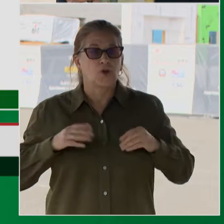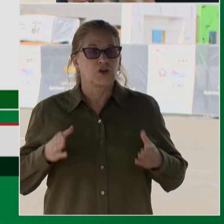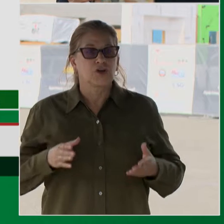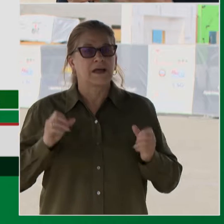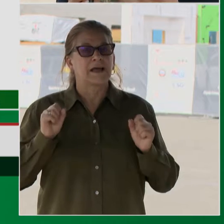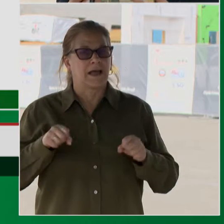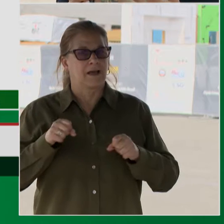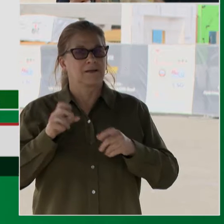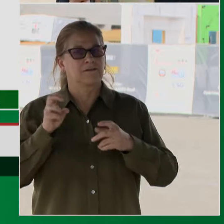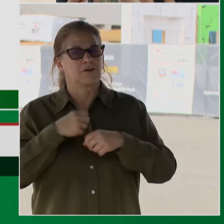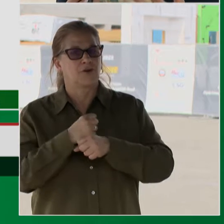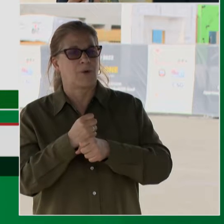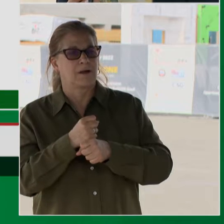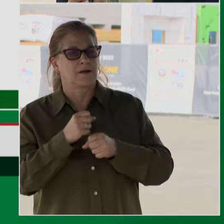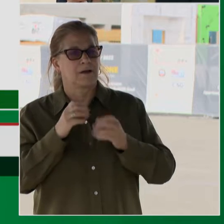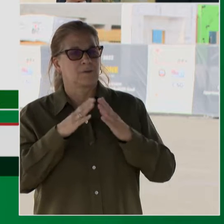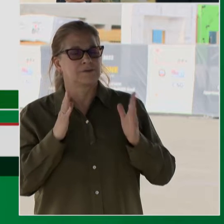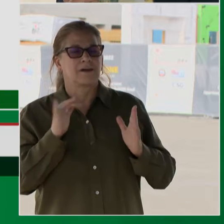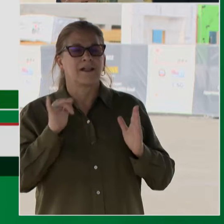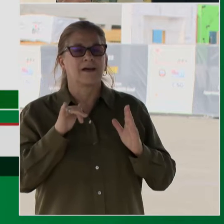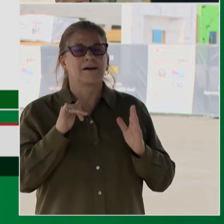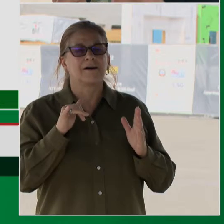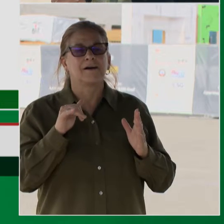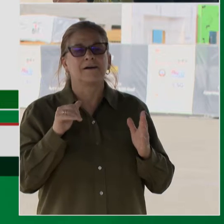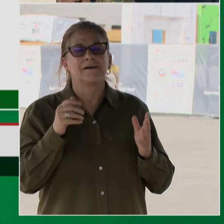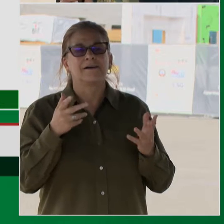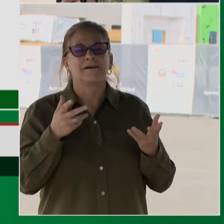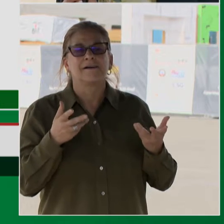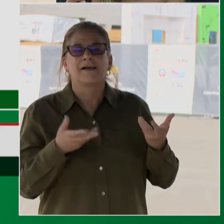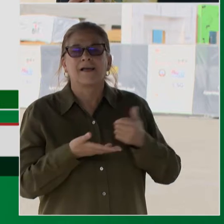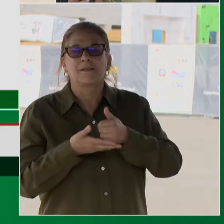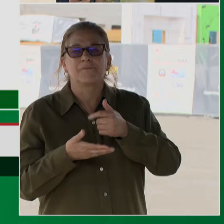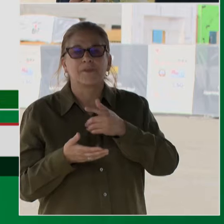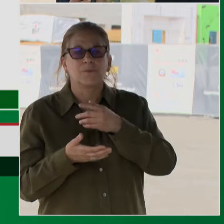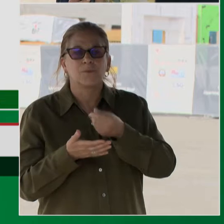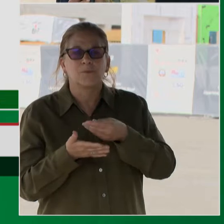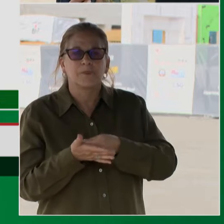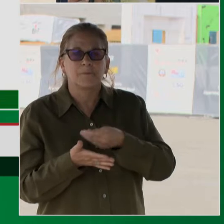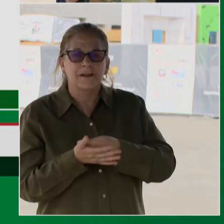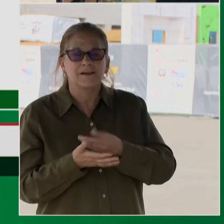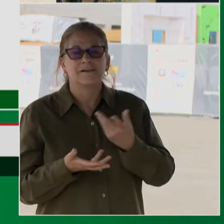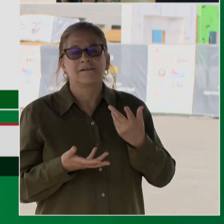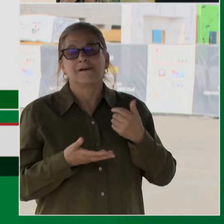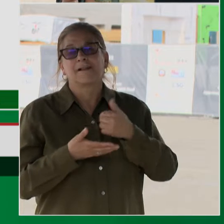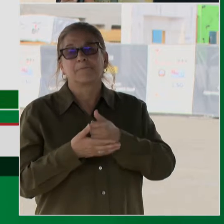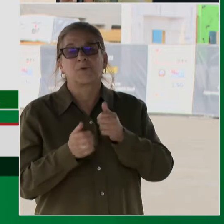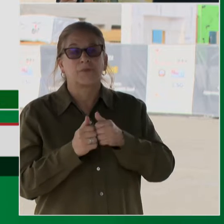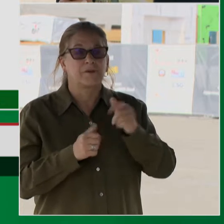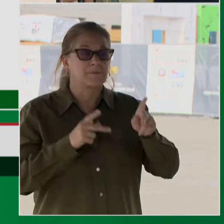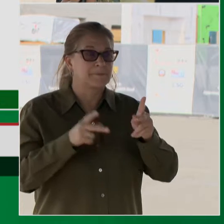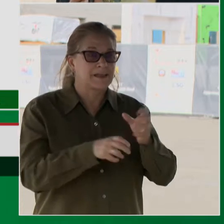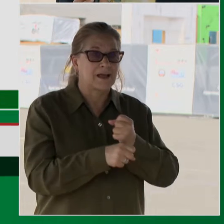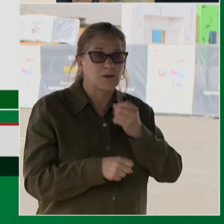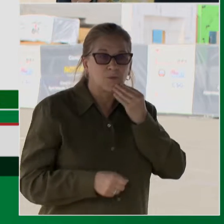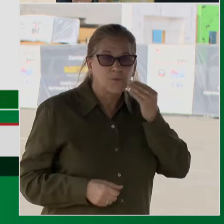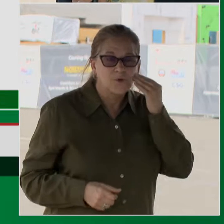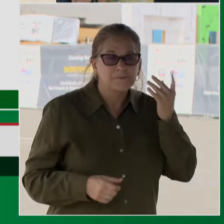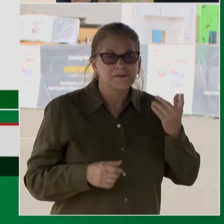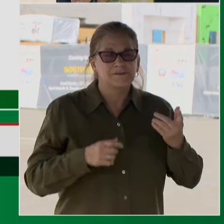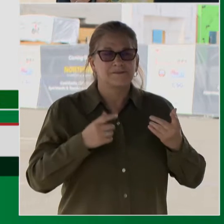But they might need a little bit of upfront cash to help with that. And so we have talked with a lot of stakeholders about